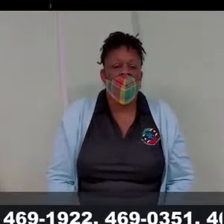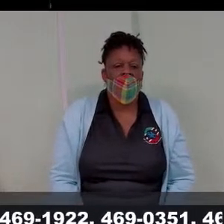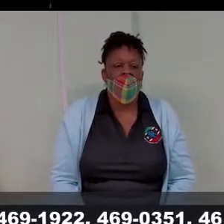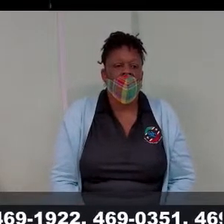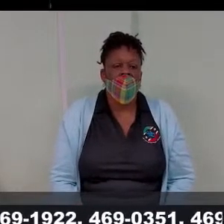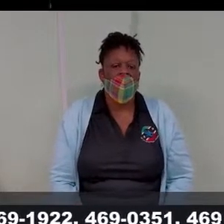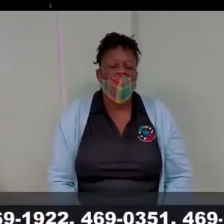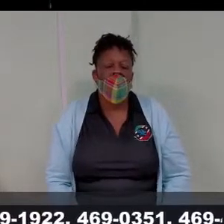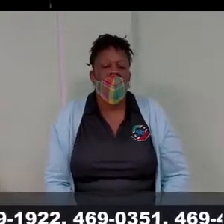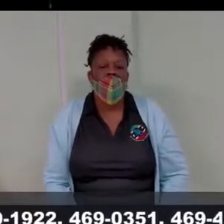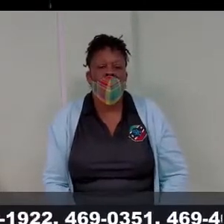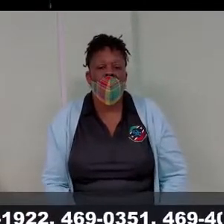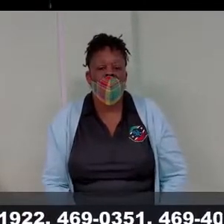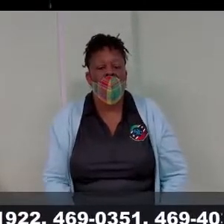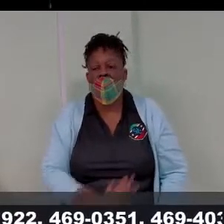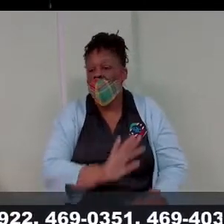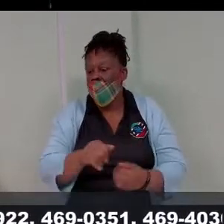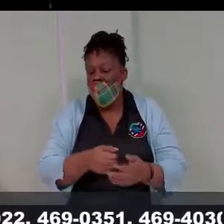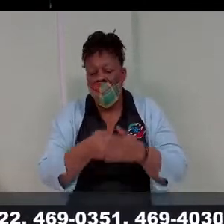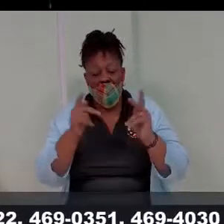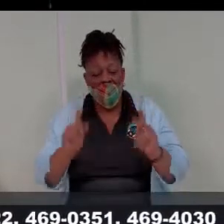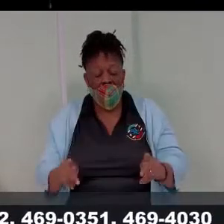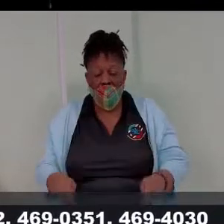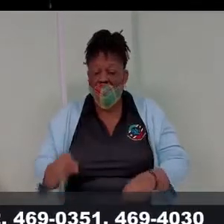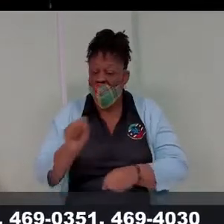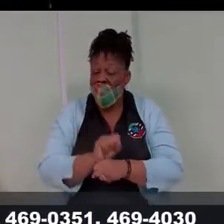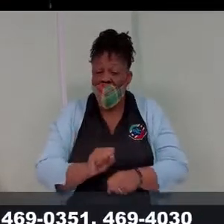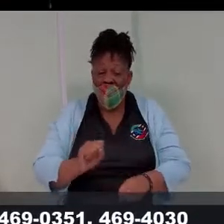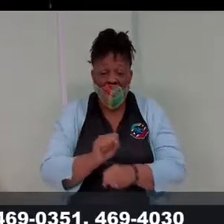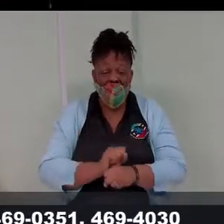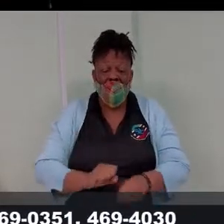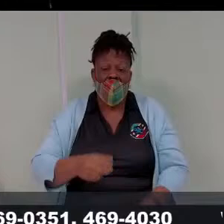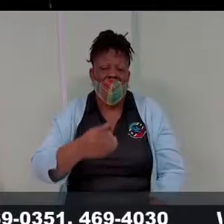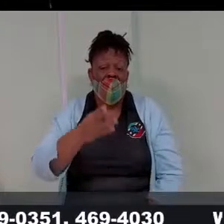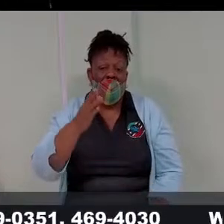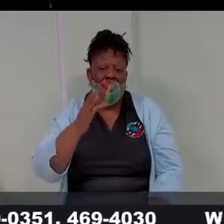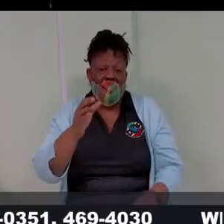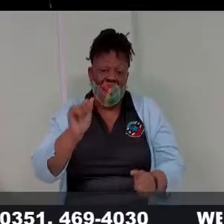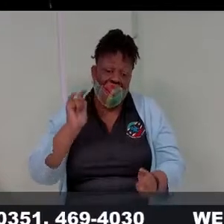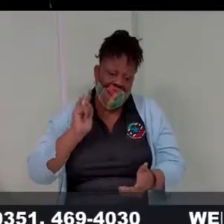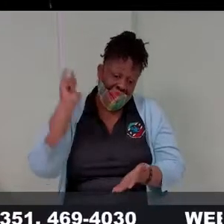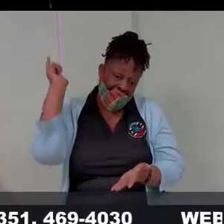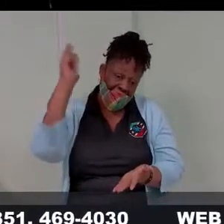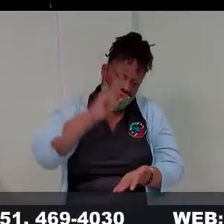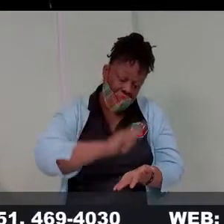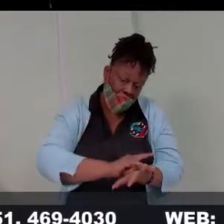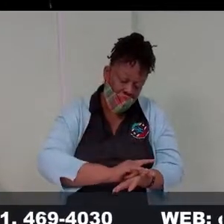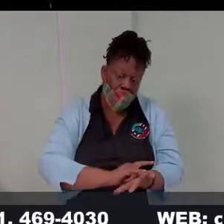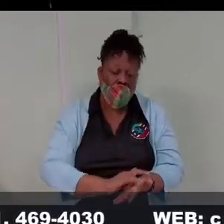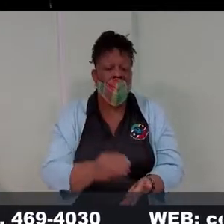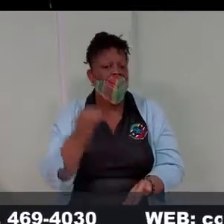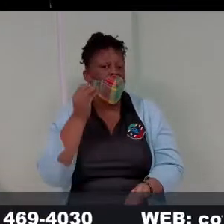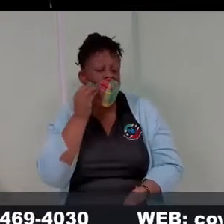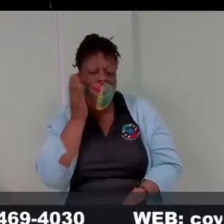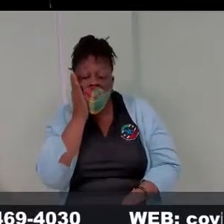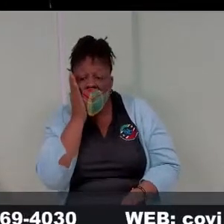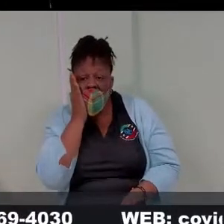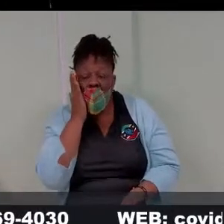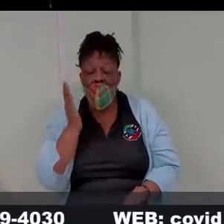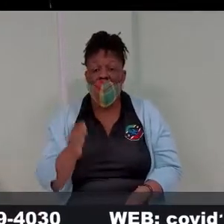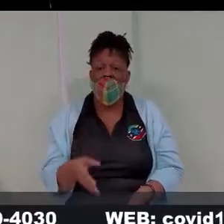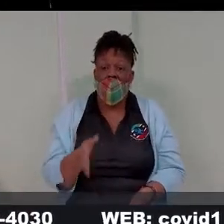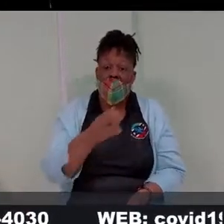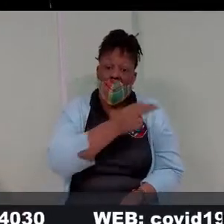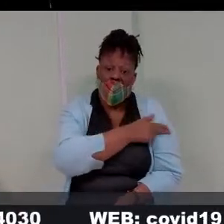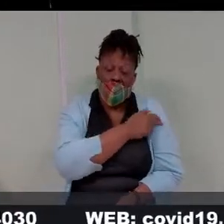thank all the frontline workers, the people who work at the airport, those at the hotels and so on, who